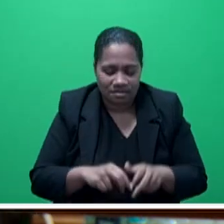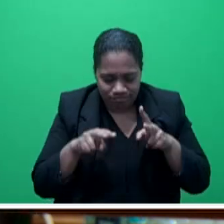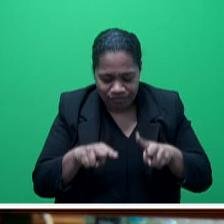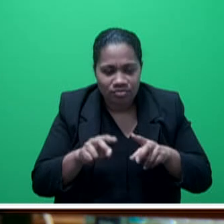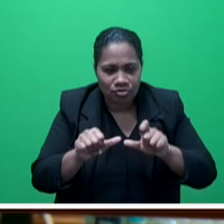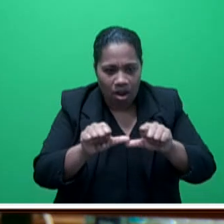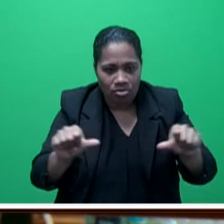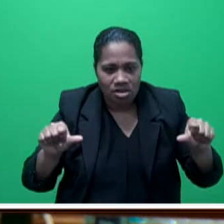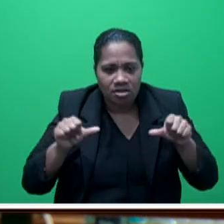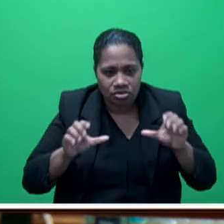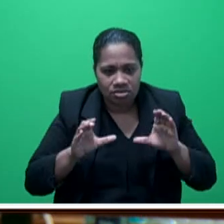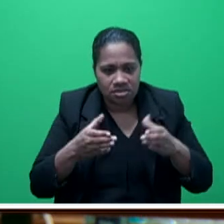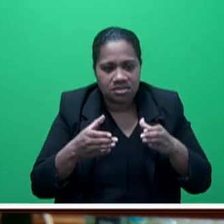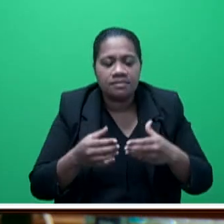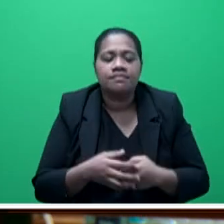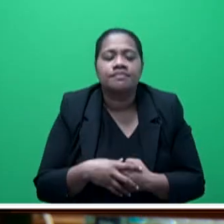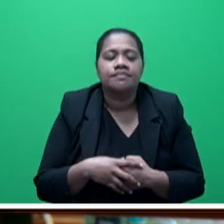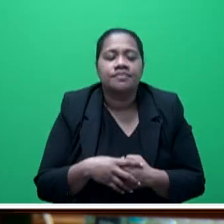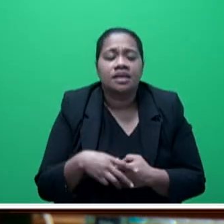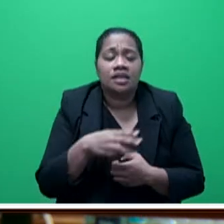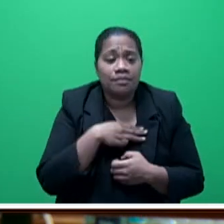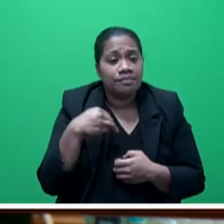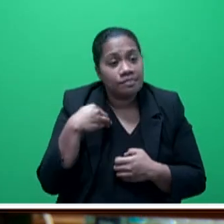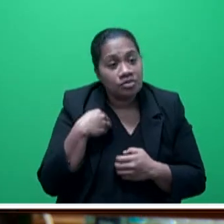Honourable Speaker said the Ministry's strategic policy